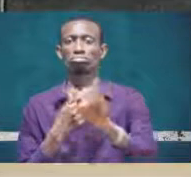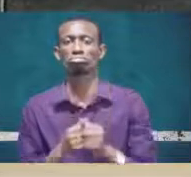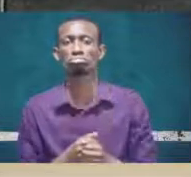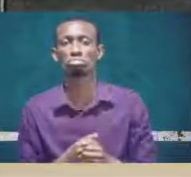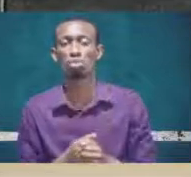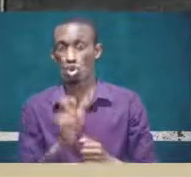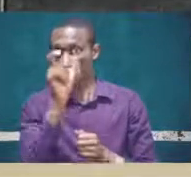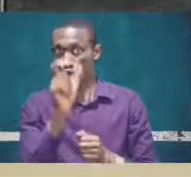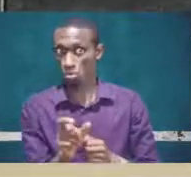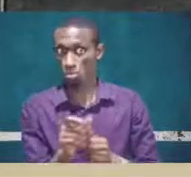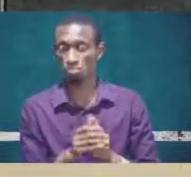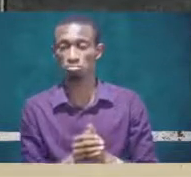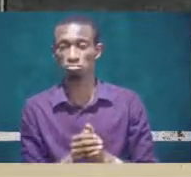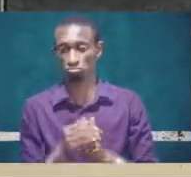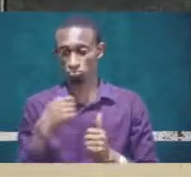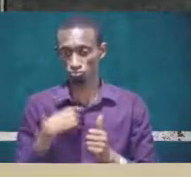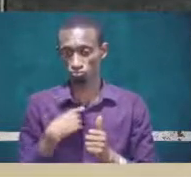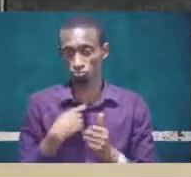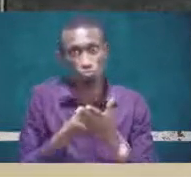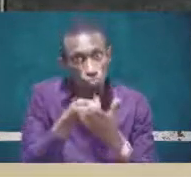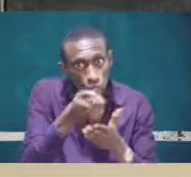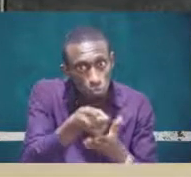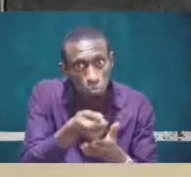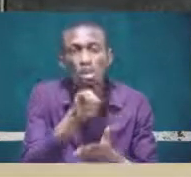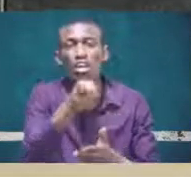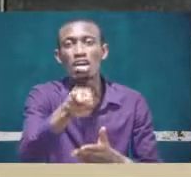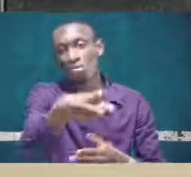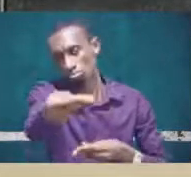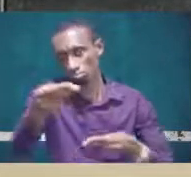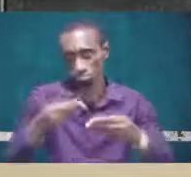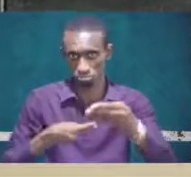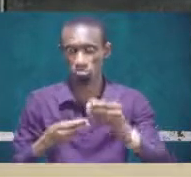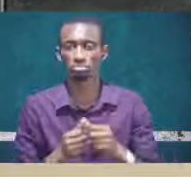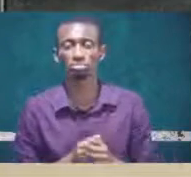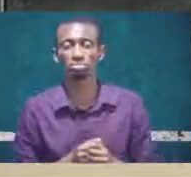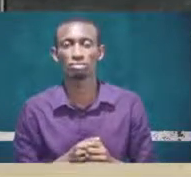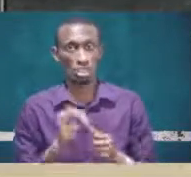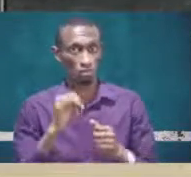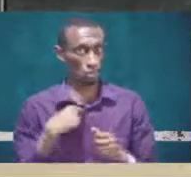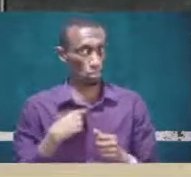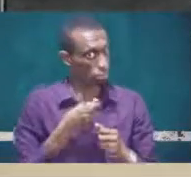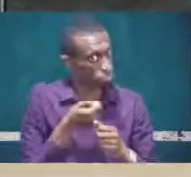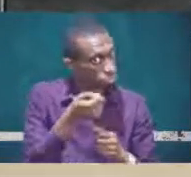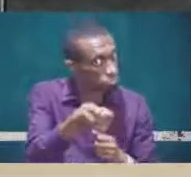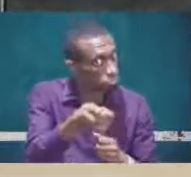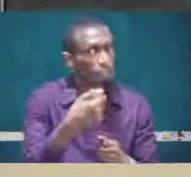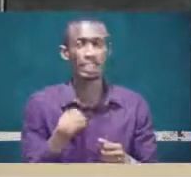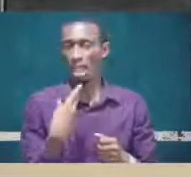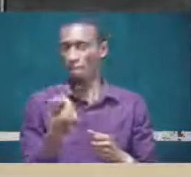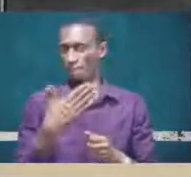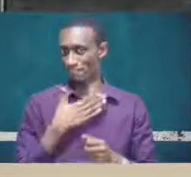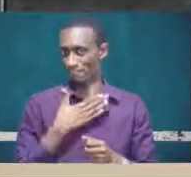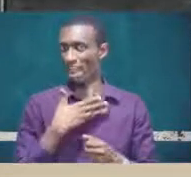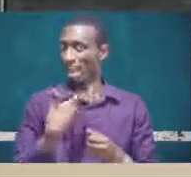buyer and a seller. A buyer and a seller. Now, if I'm a buyer, I have money. I want